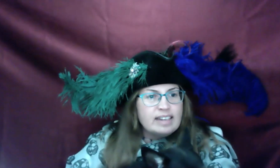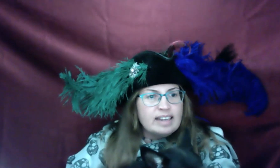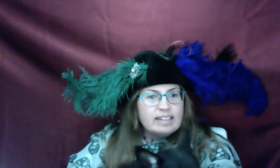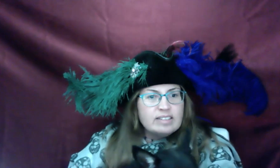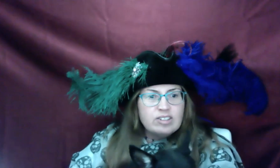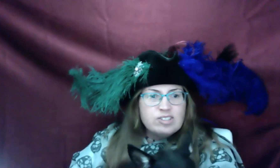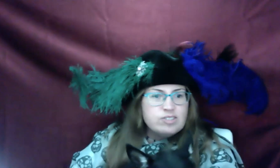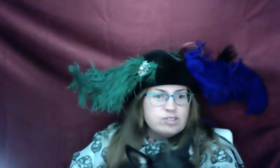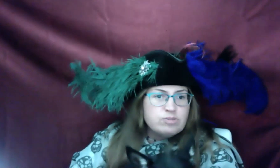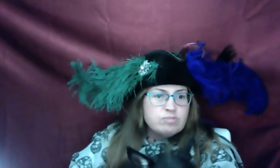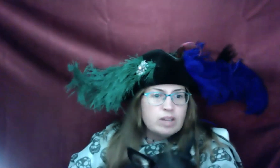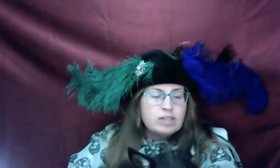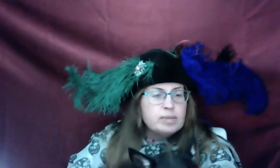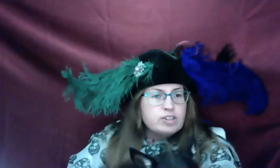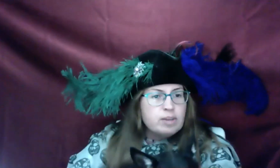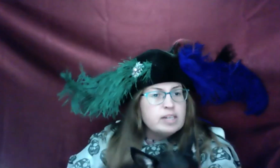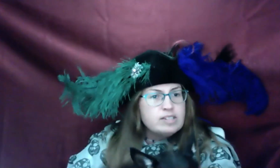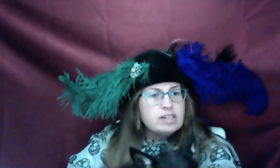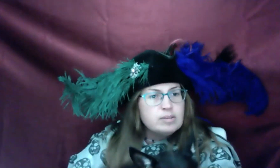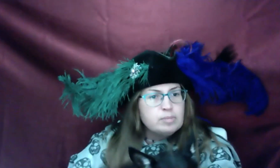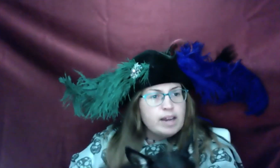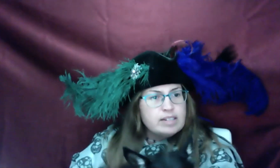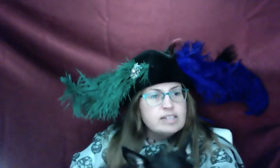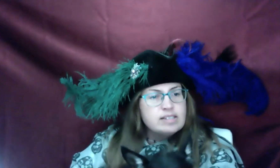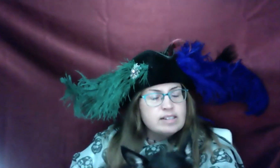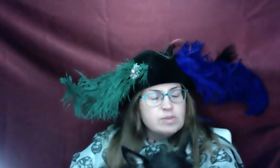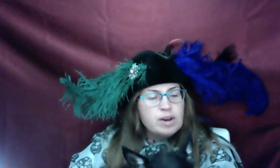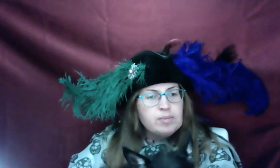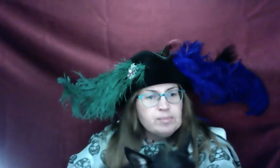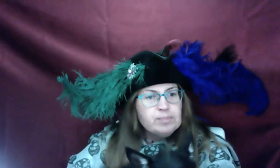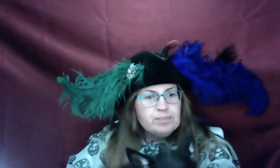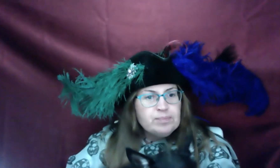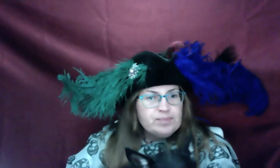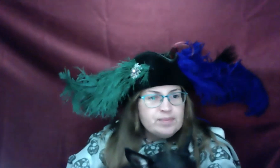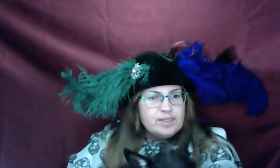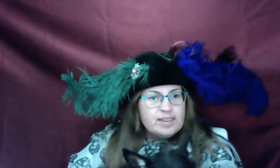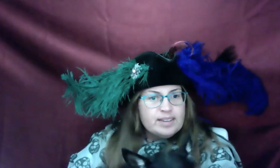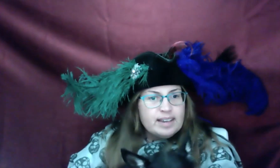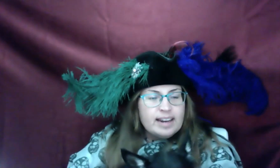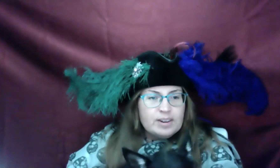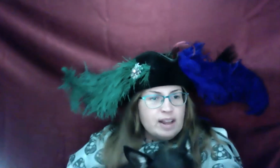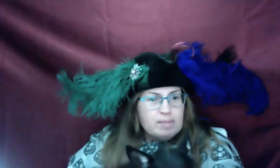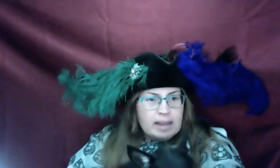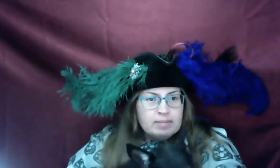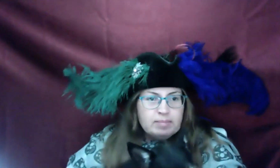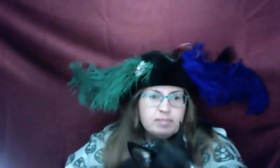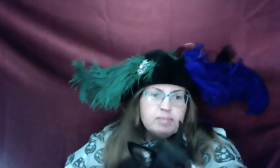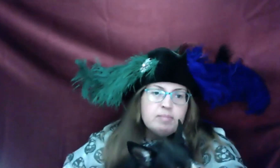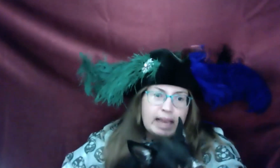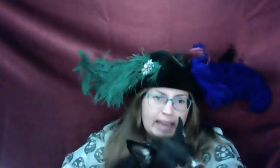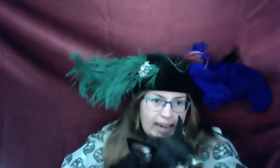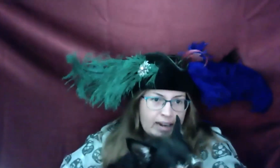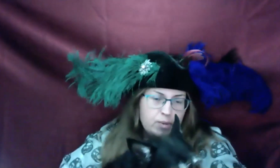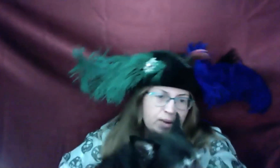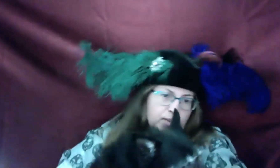that, and also do a little bit of shamanistic practice as well. And I don't have my